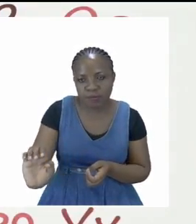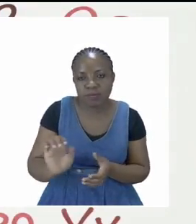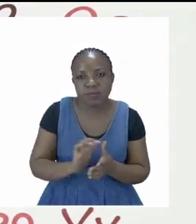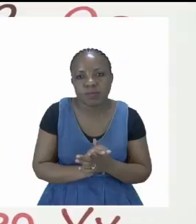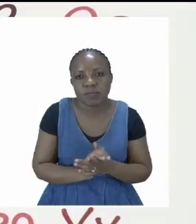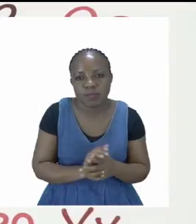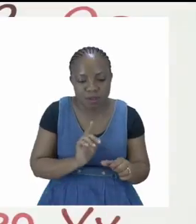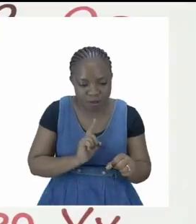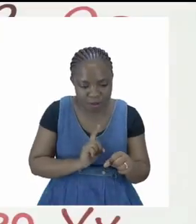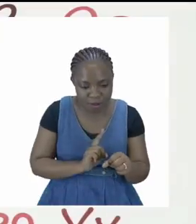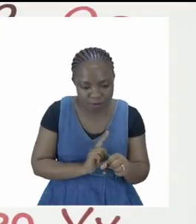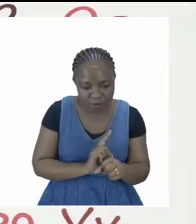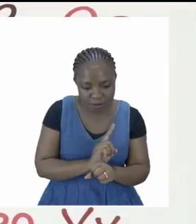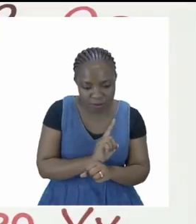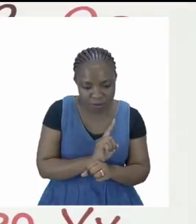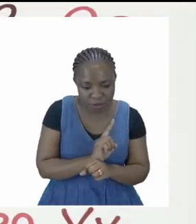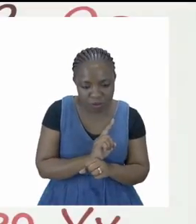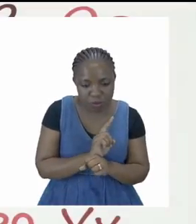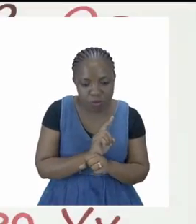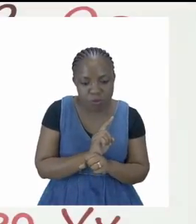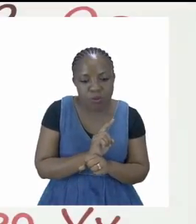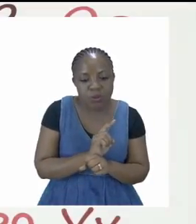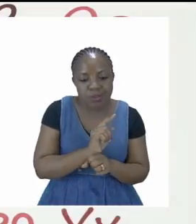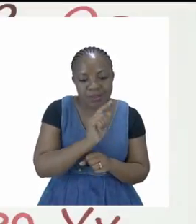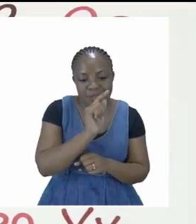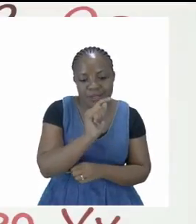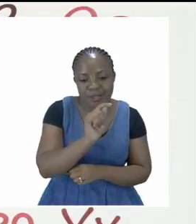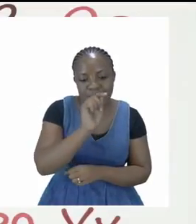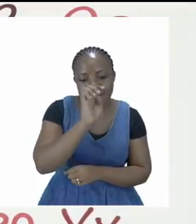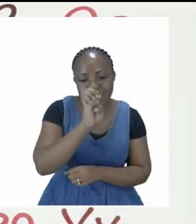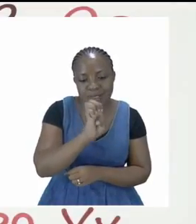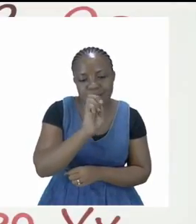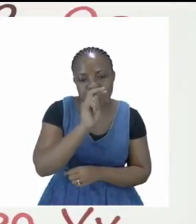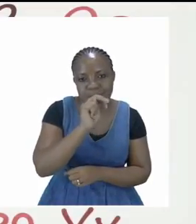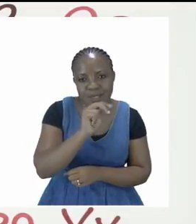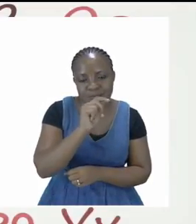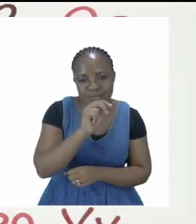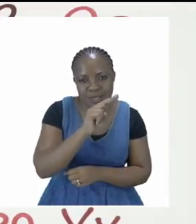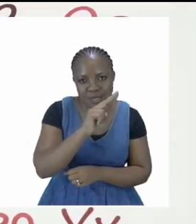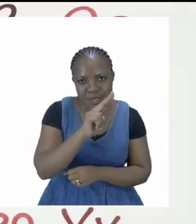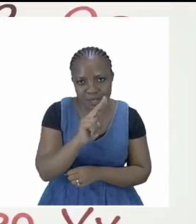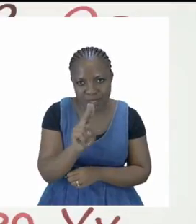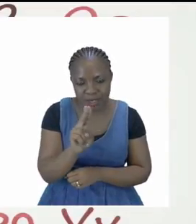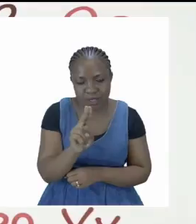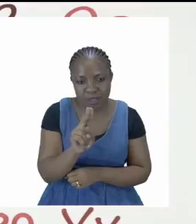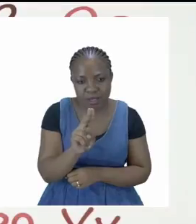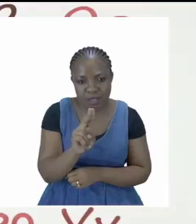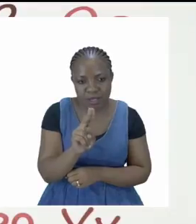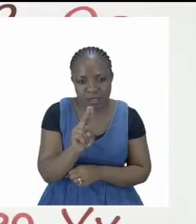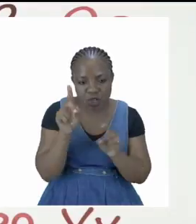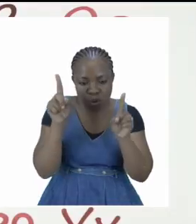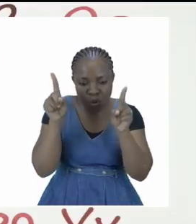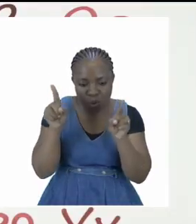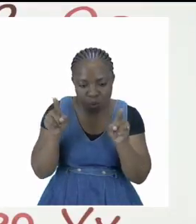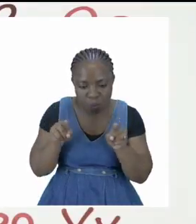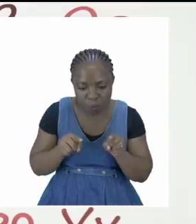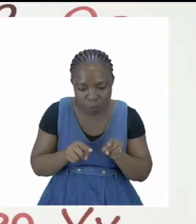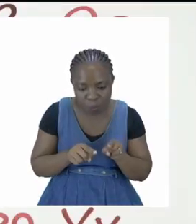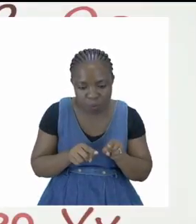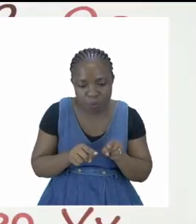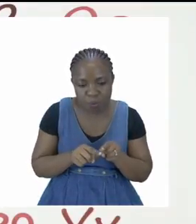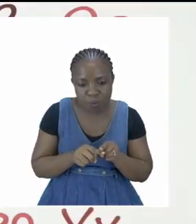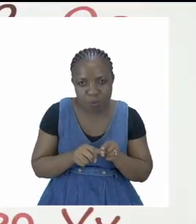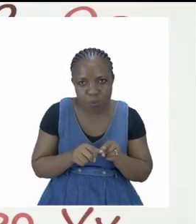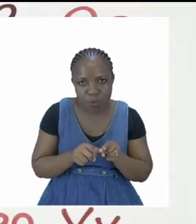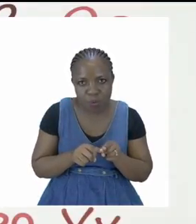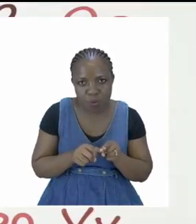tens first, and we're going to add them together. And we are going to say, what